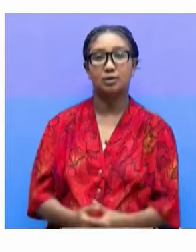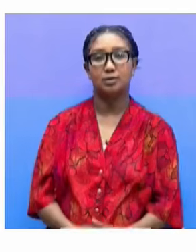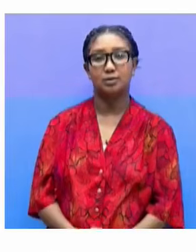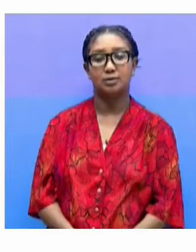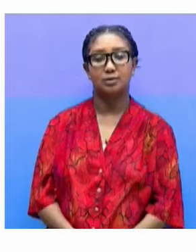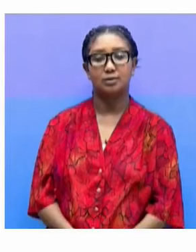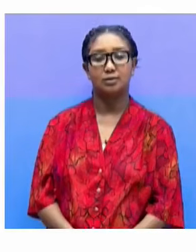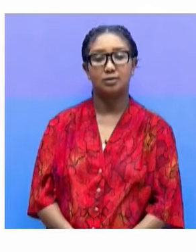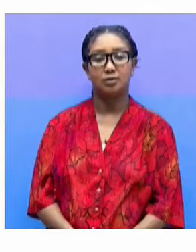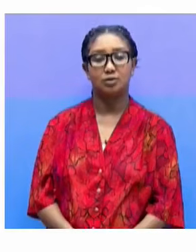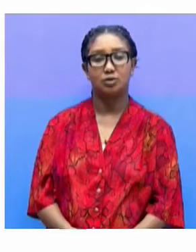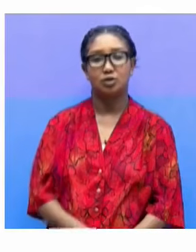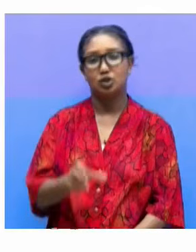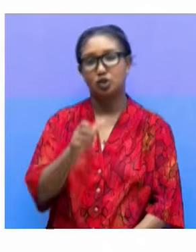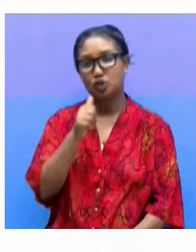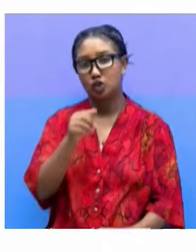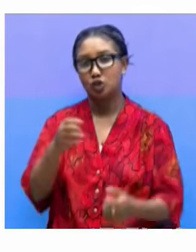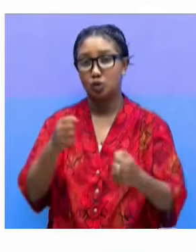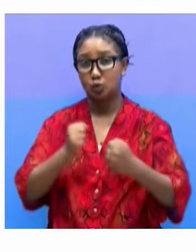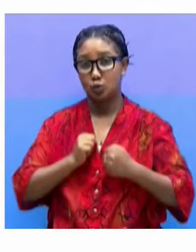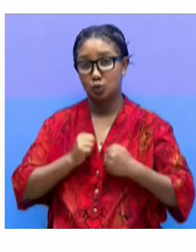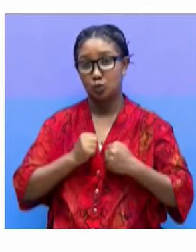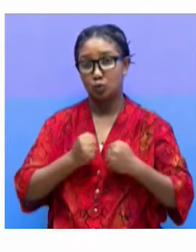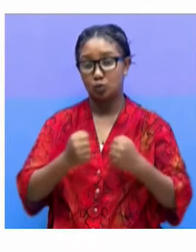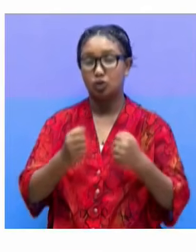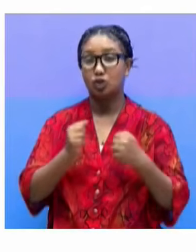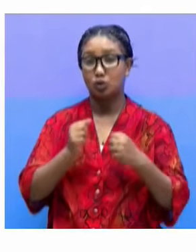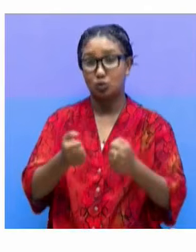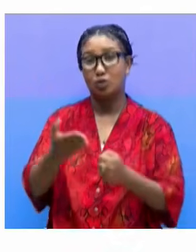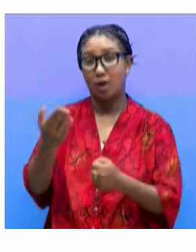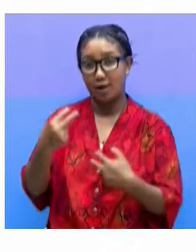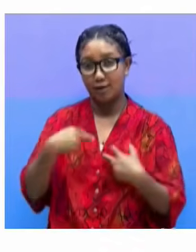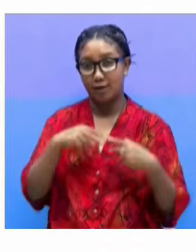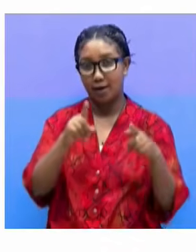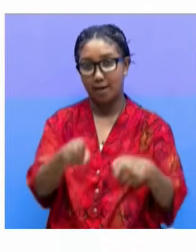yeah? She could have come.